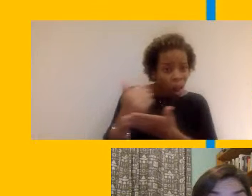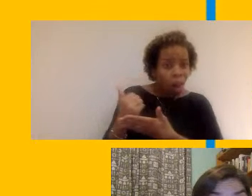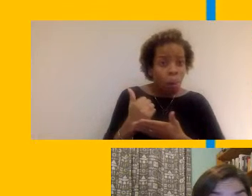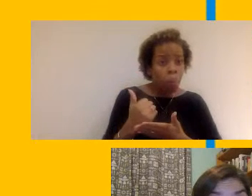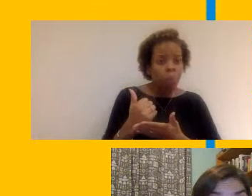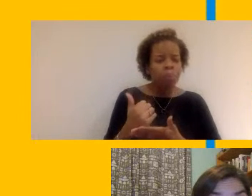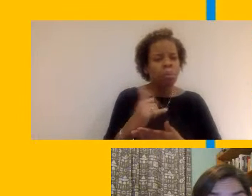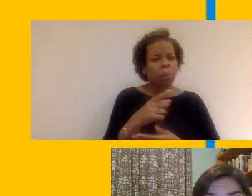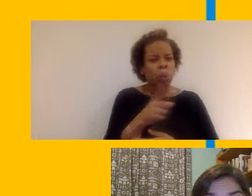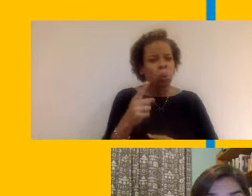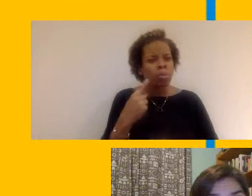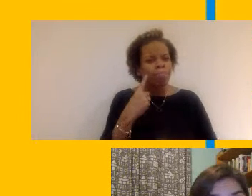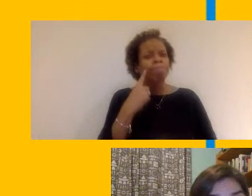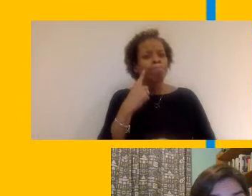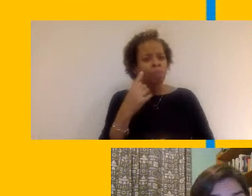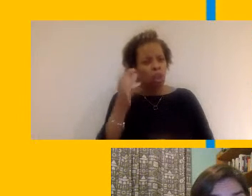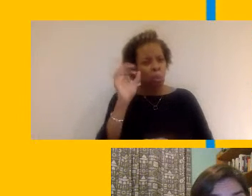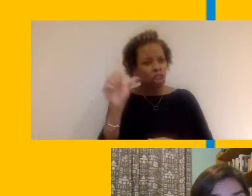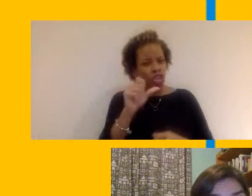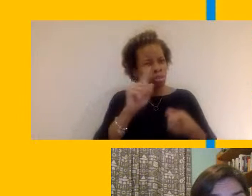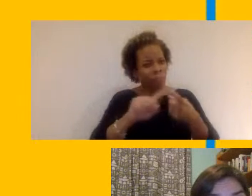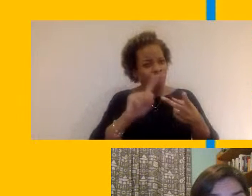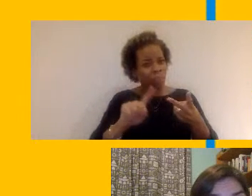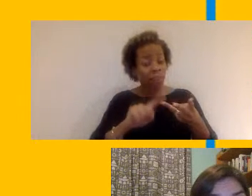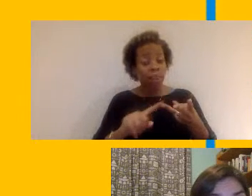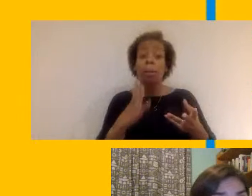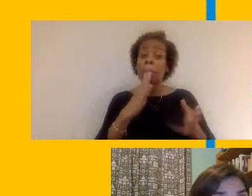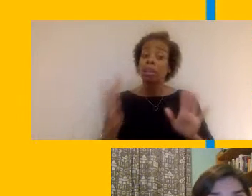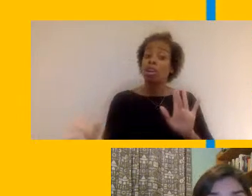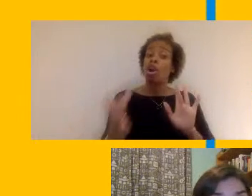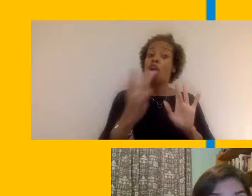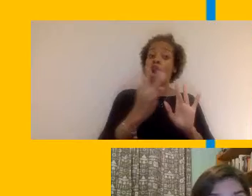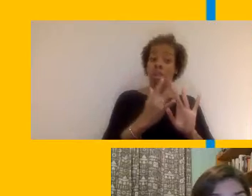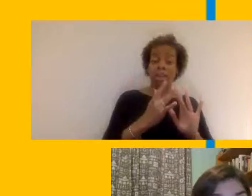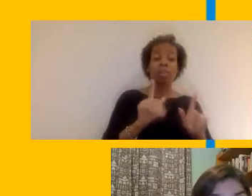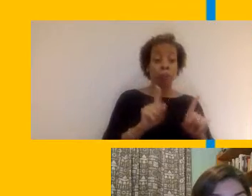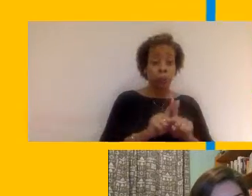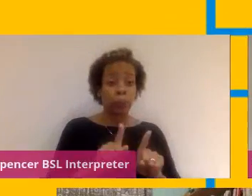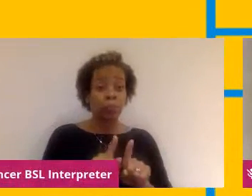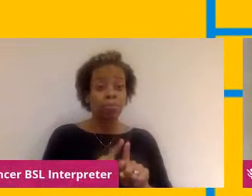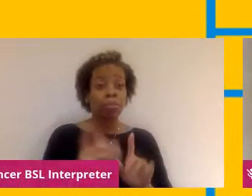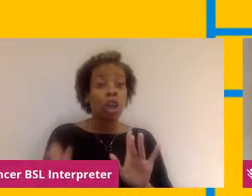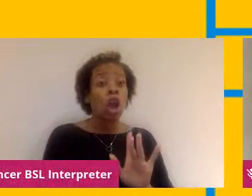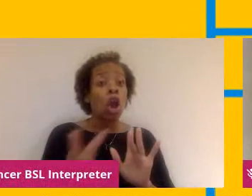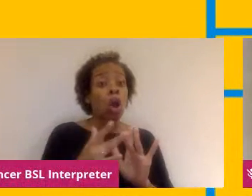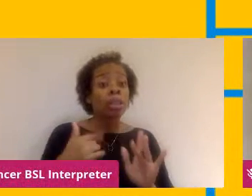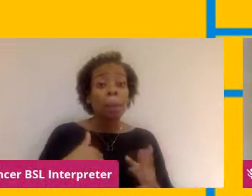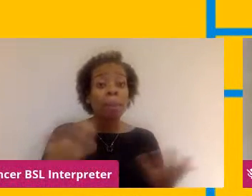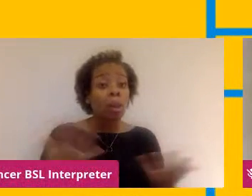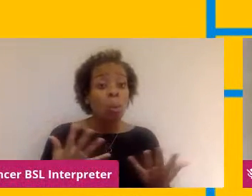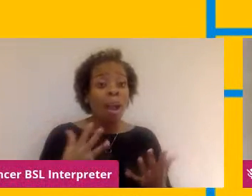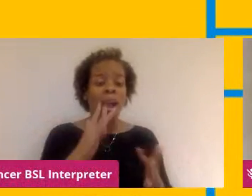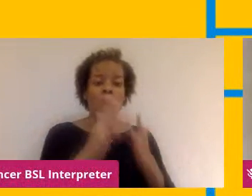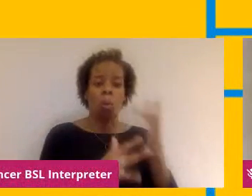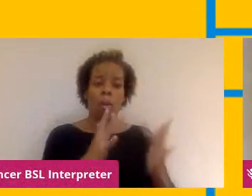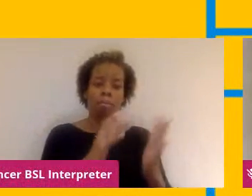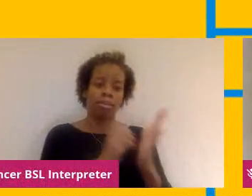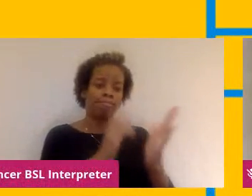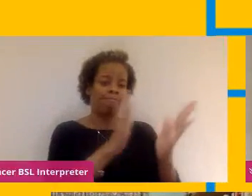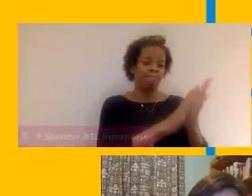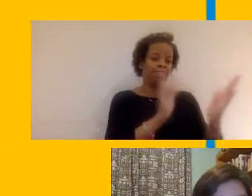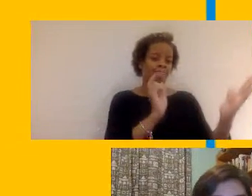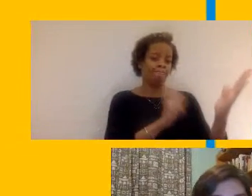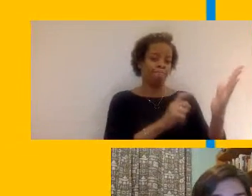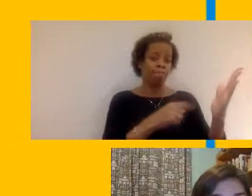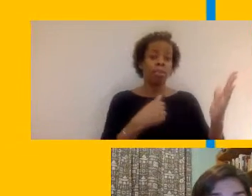think there's stuff that the committee should be specifically doing, then please do get in contact with us. Contact details for me are on the website if you look up for academic related